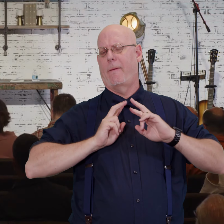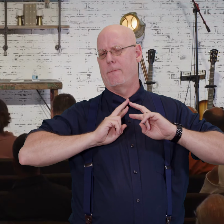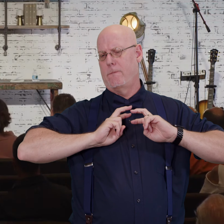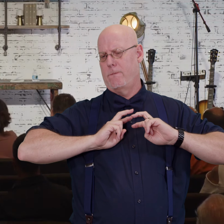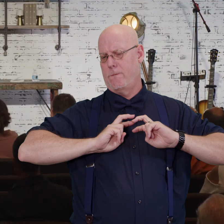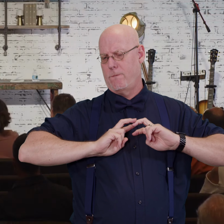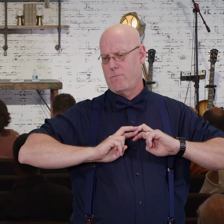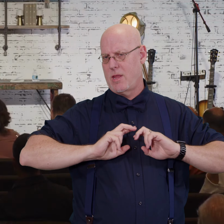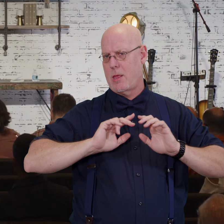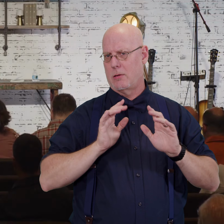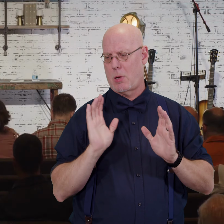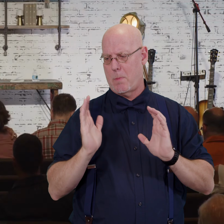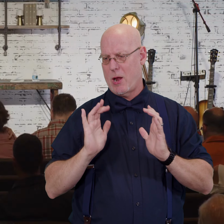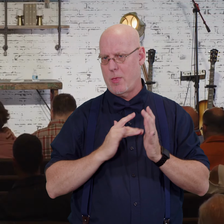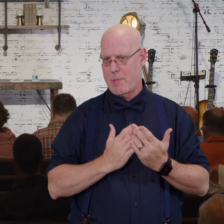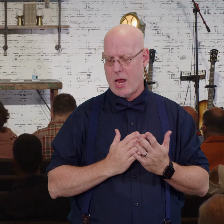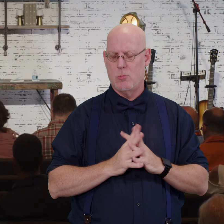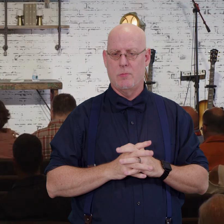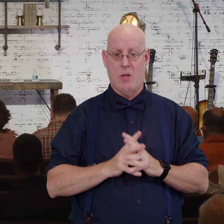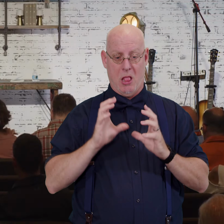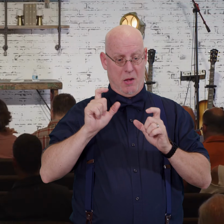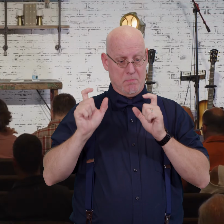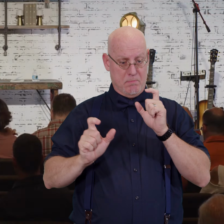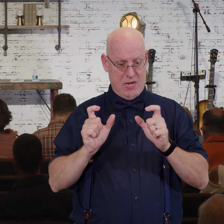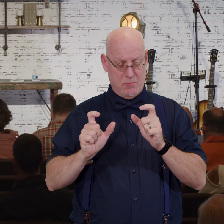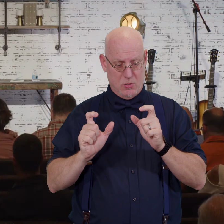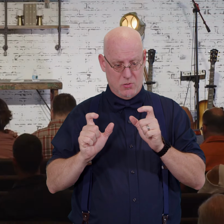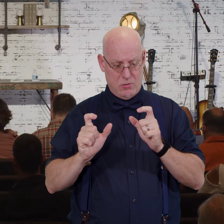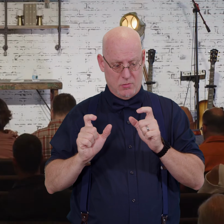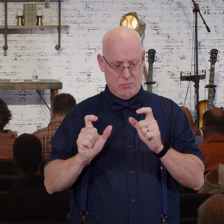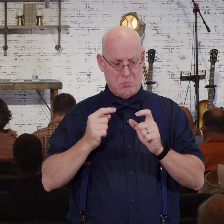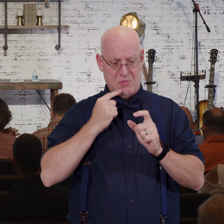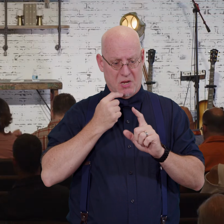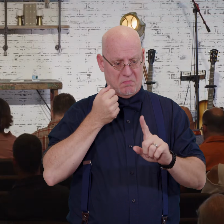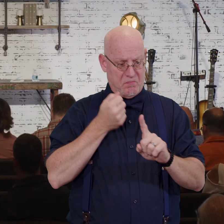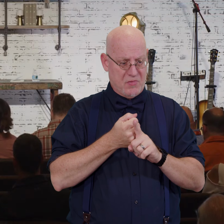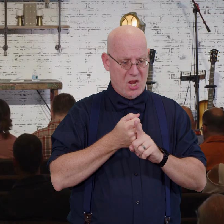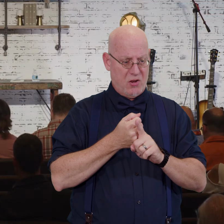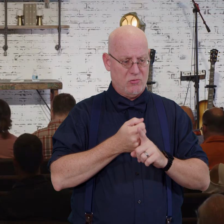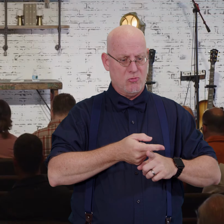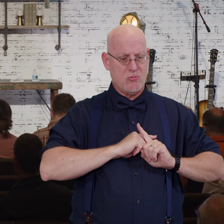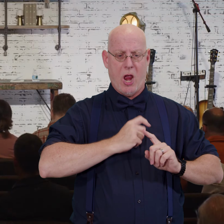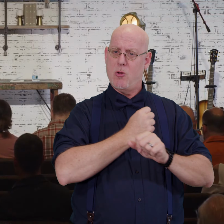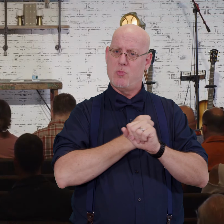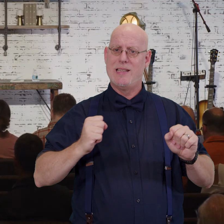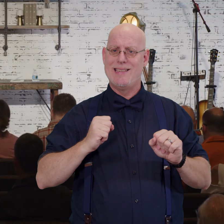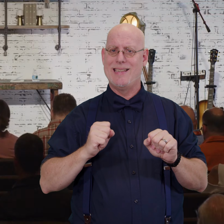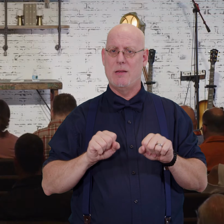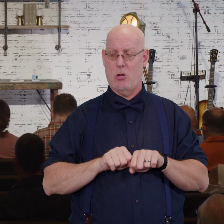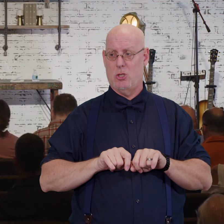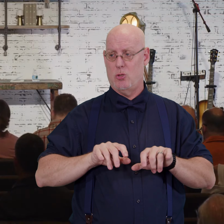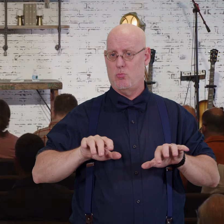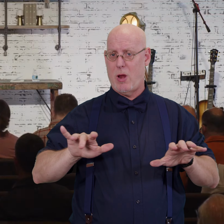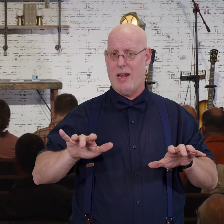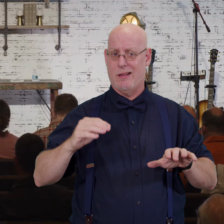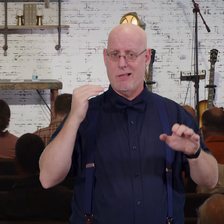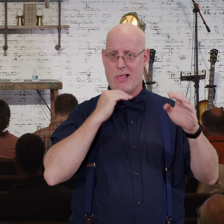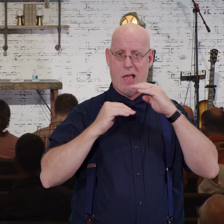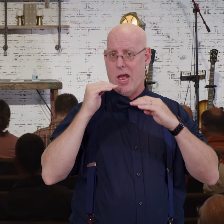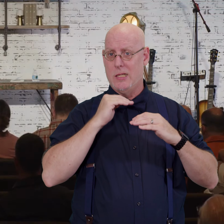biblically. Because what's happening is a lot of people that claim that Christ has redeemed them are spreading, if we're